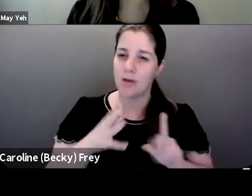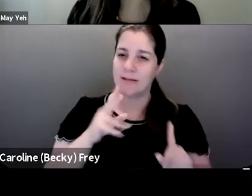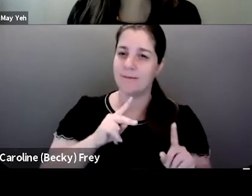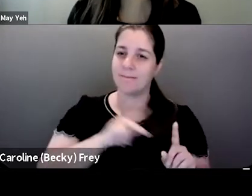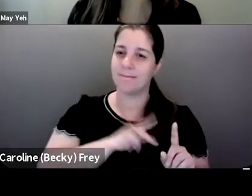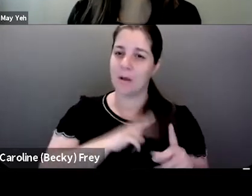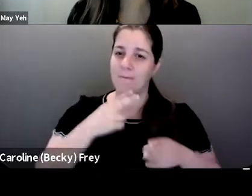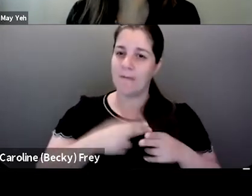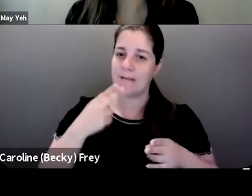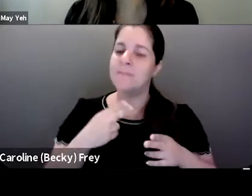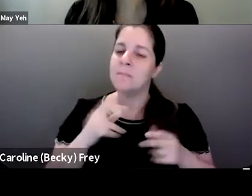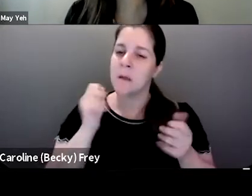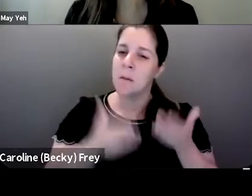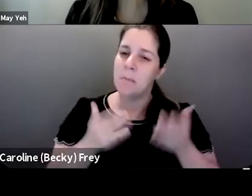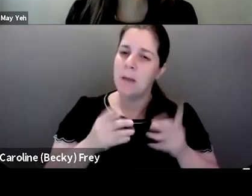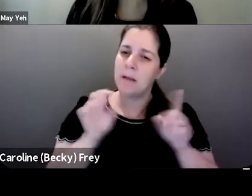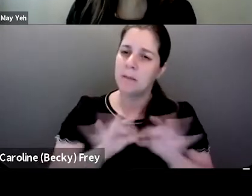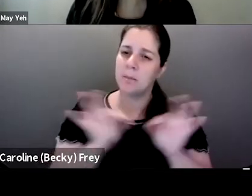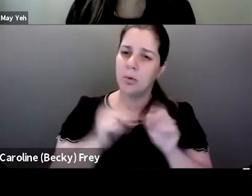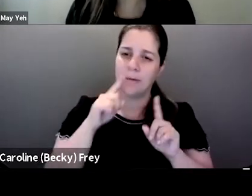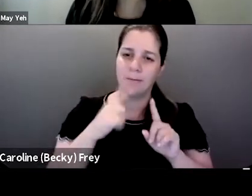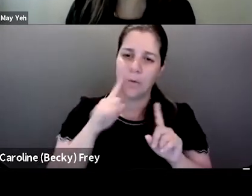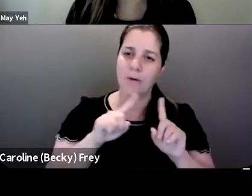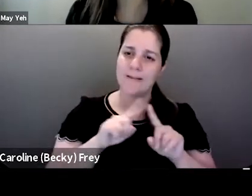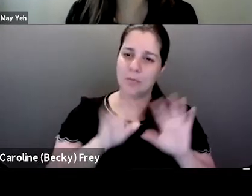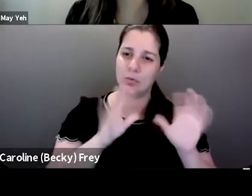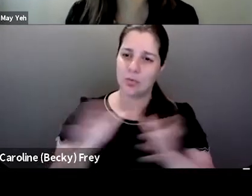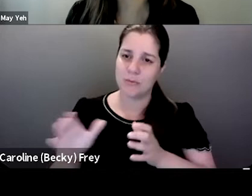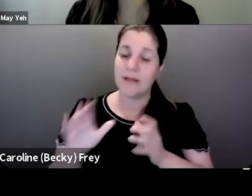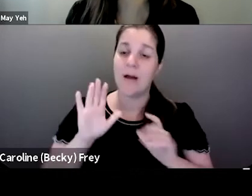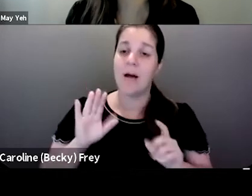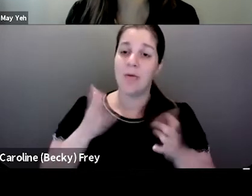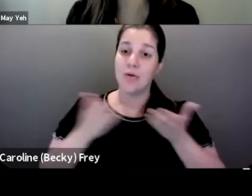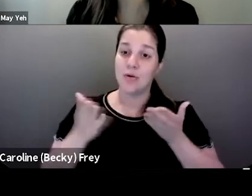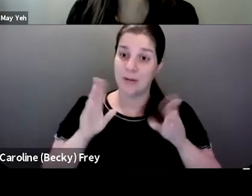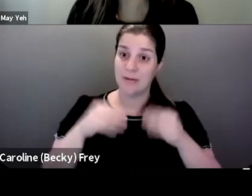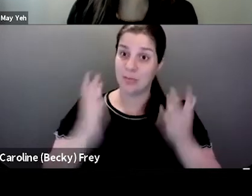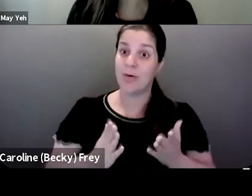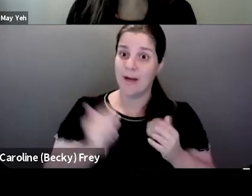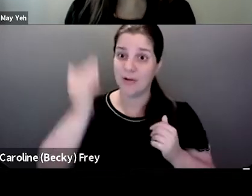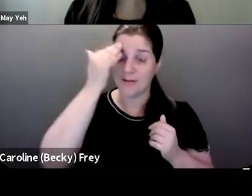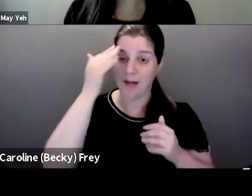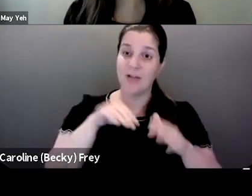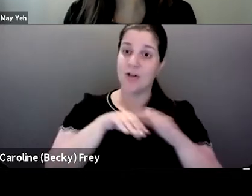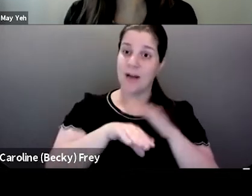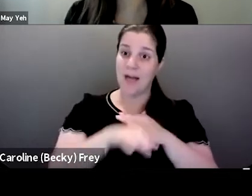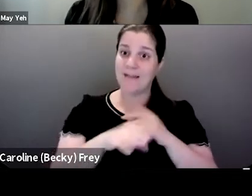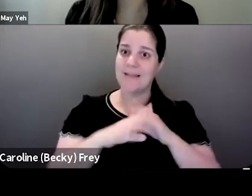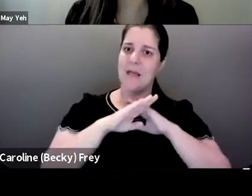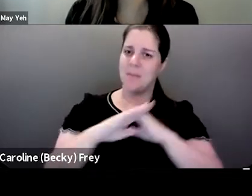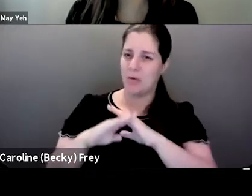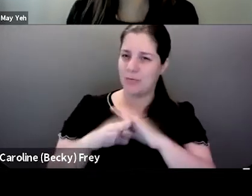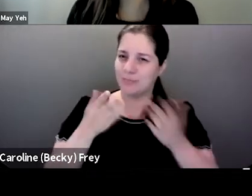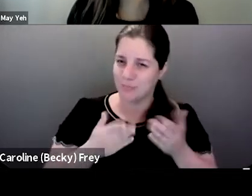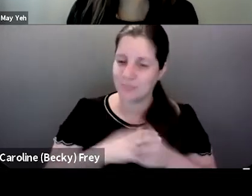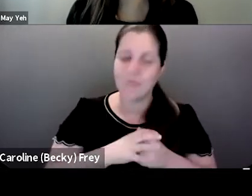cultural groups, while perhaps mistrust of service providers, access, or knowledge of services may be a more important barrier for another. When assessing risk or